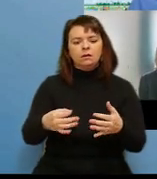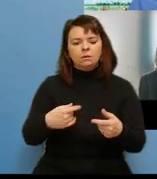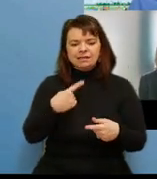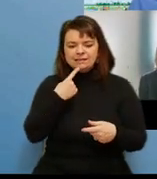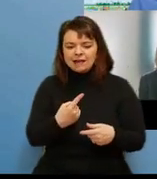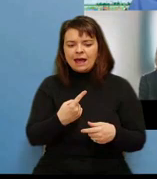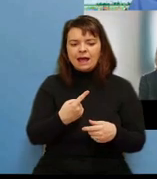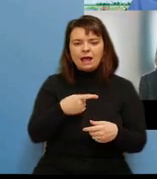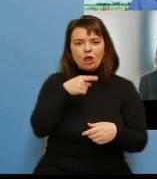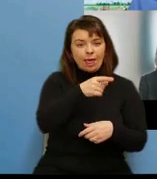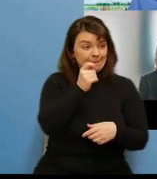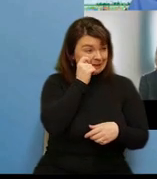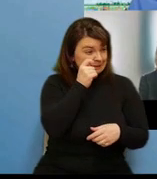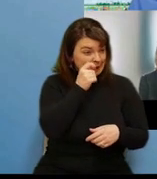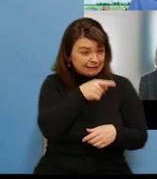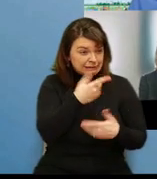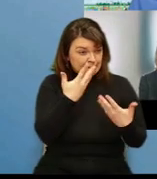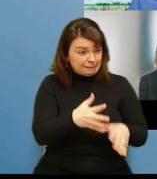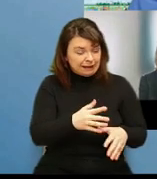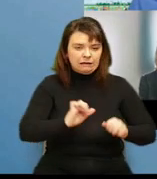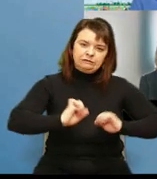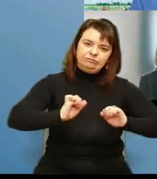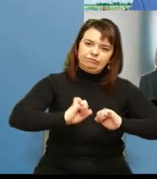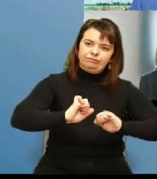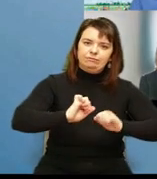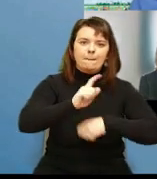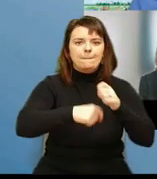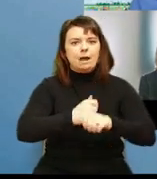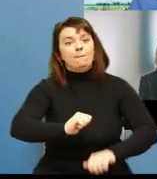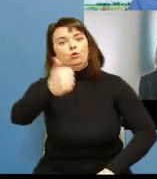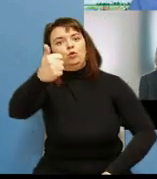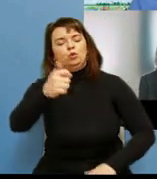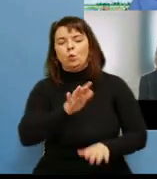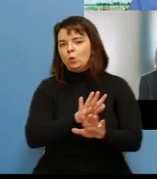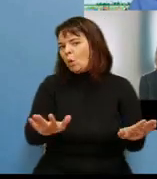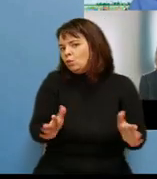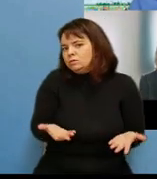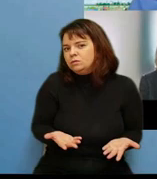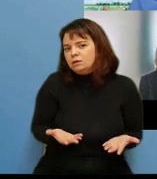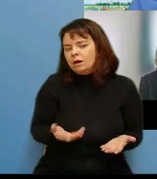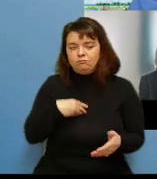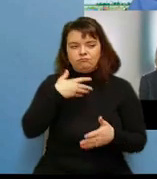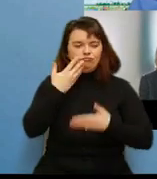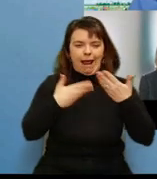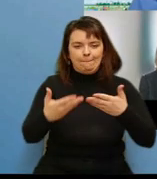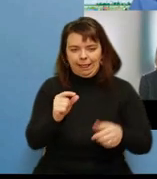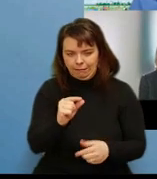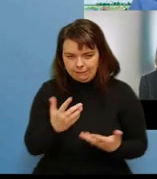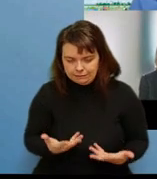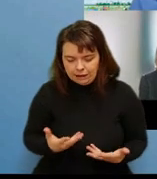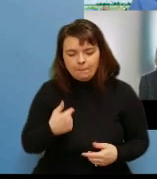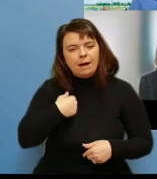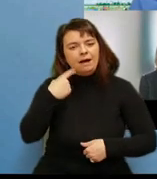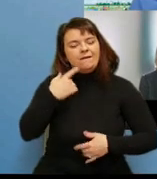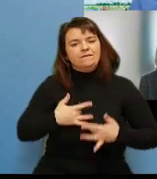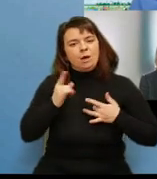So again, the time lag therefore is important, because it's not to say that those people who haven't been inspected a long time ago are going to be good at these